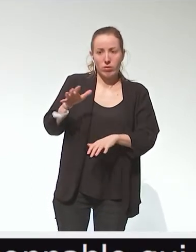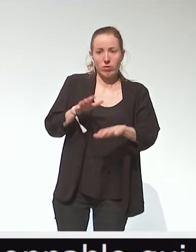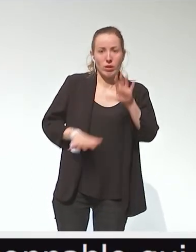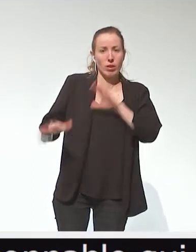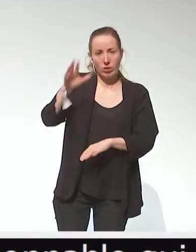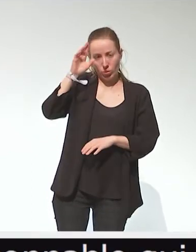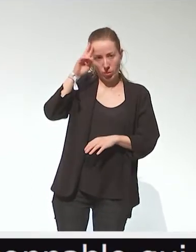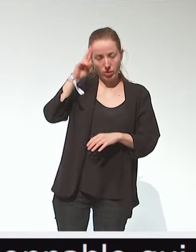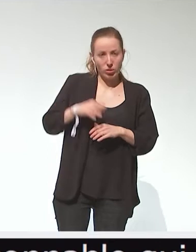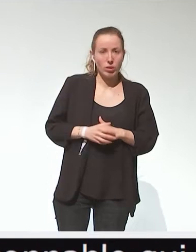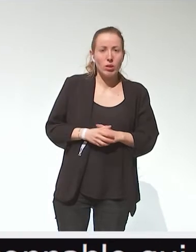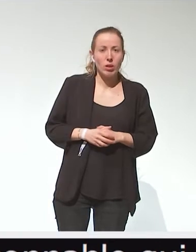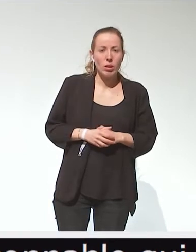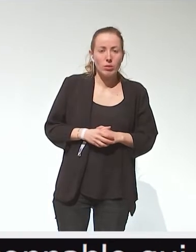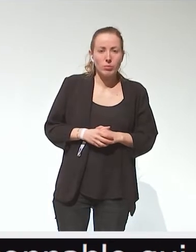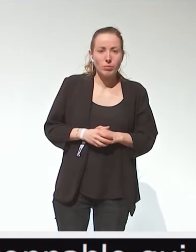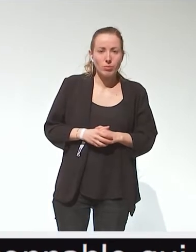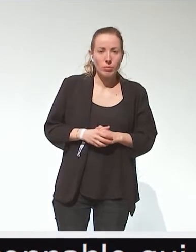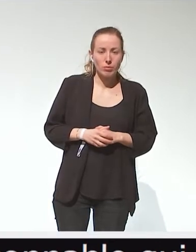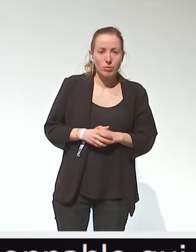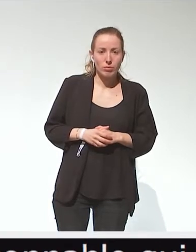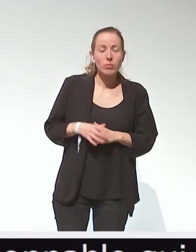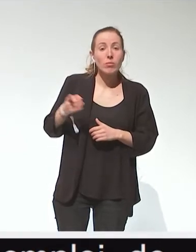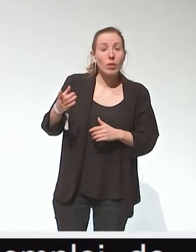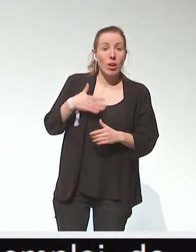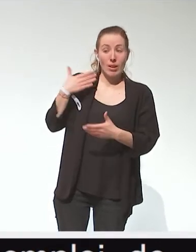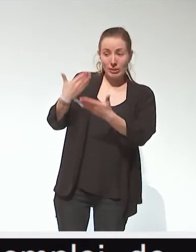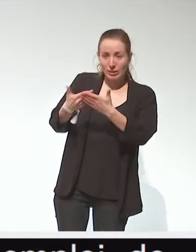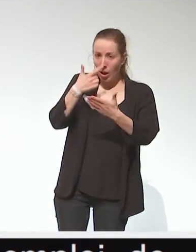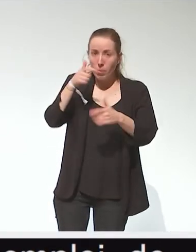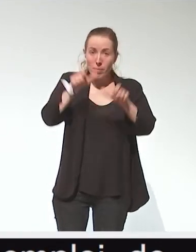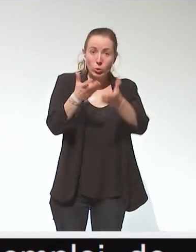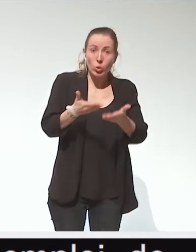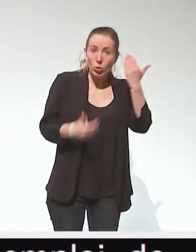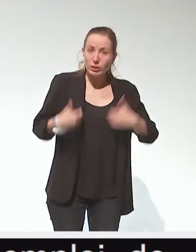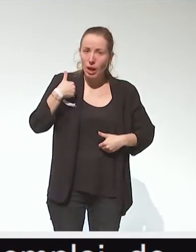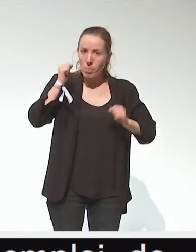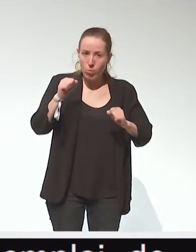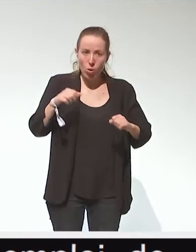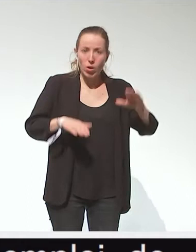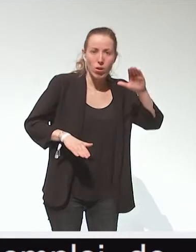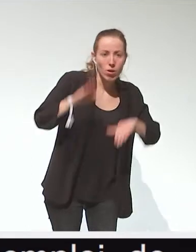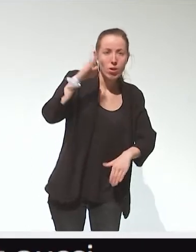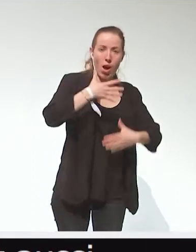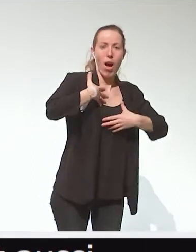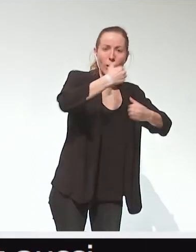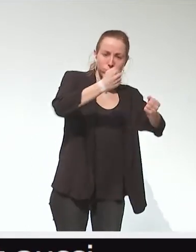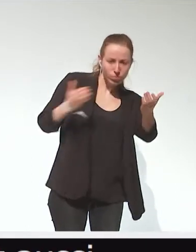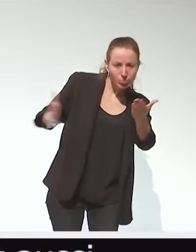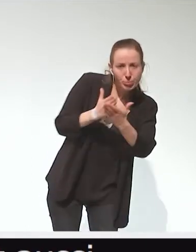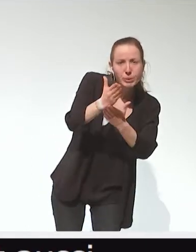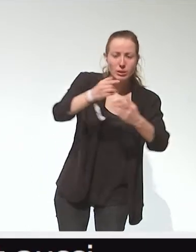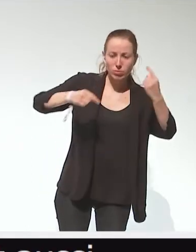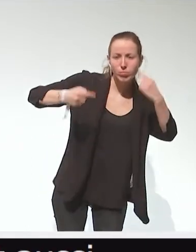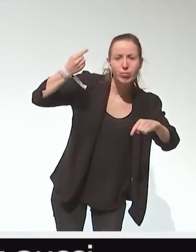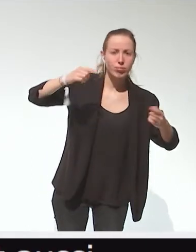perspectives like many of us have in our jobs. It's also a right. It's a right under international law, under the UN